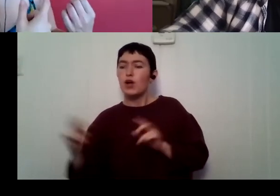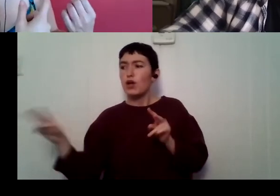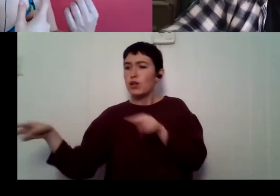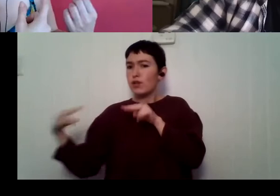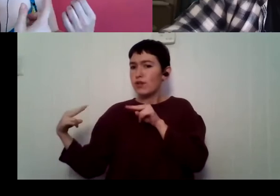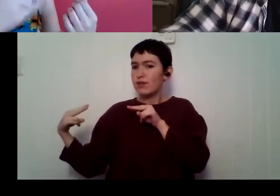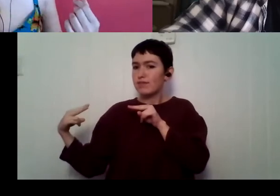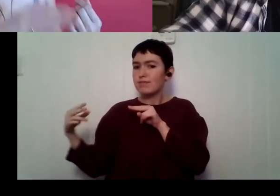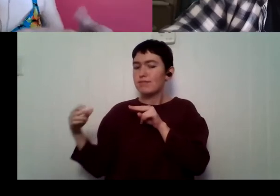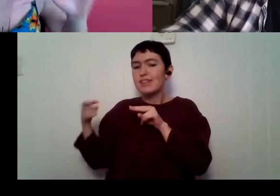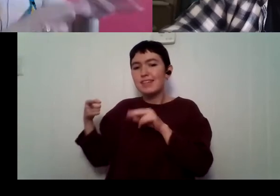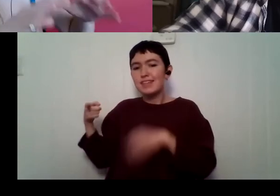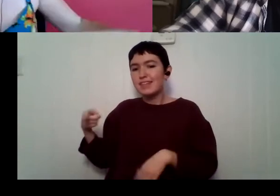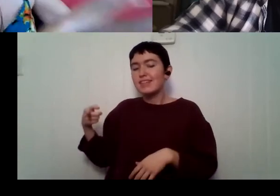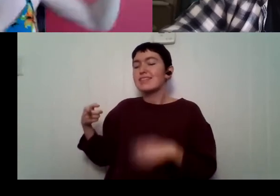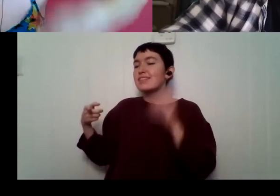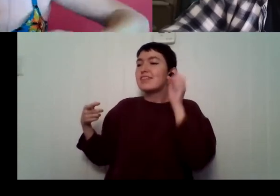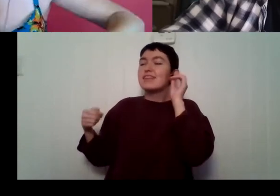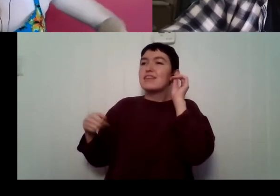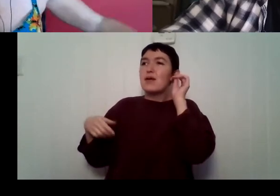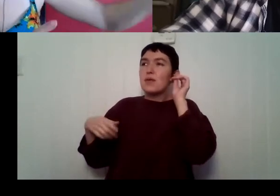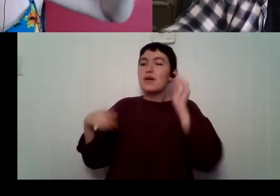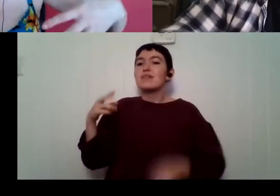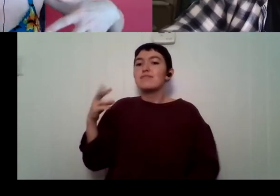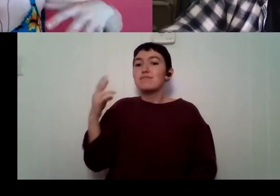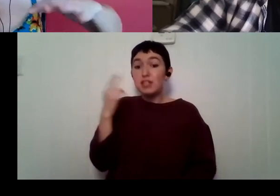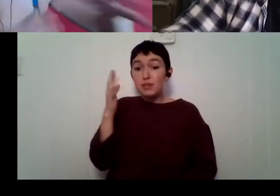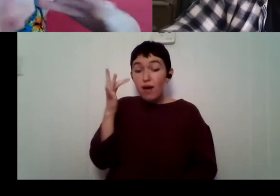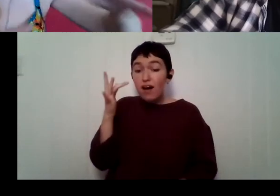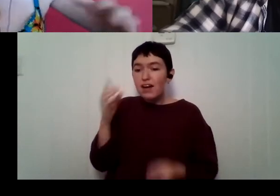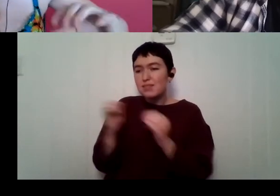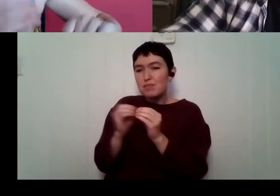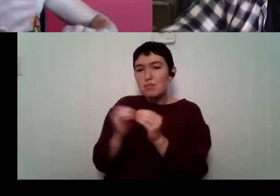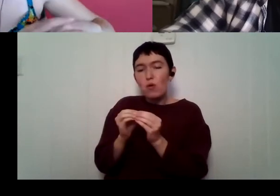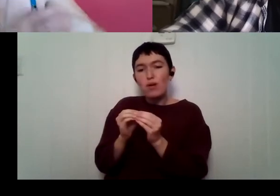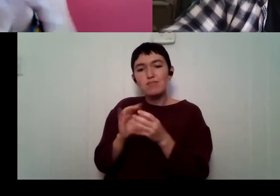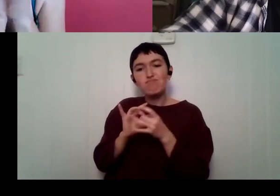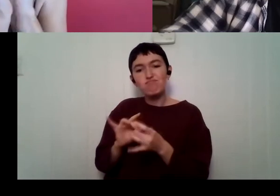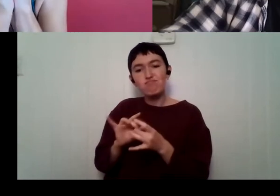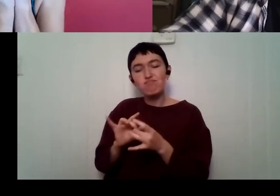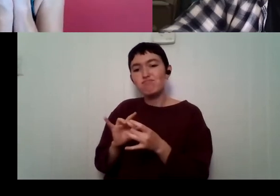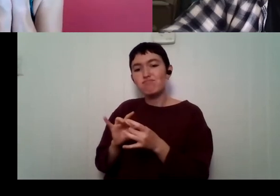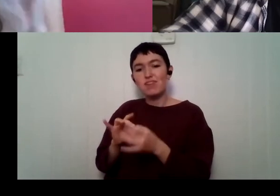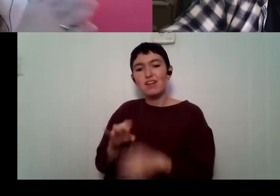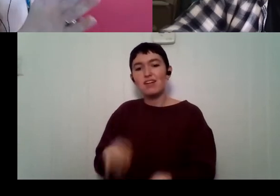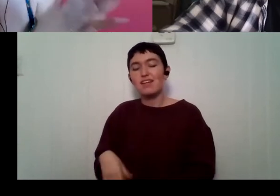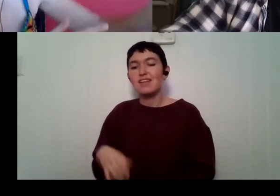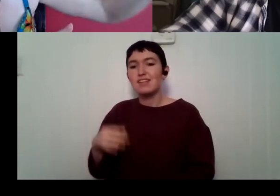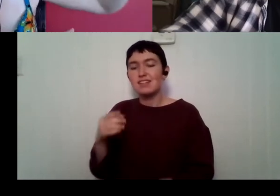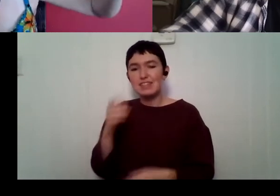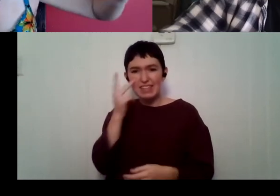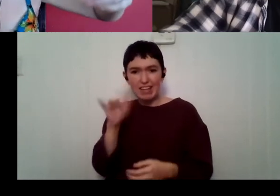moment. So every picture I've taken with her since then, because I met her again on a Sirius XM show, my friend let me ask her